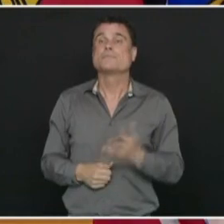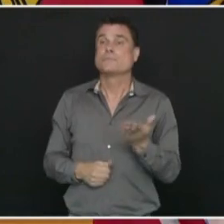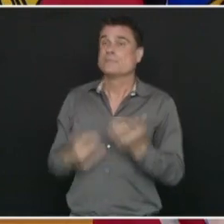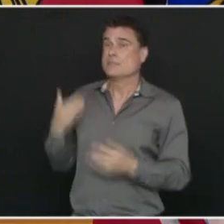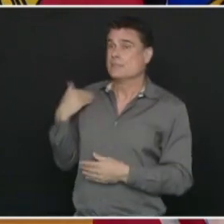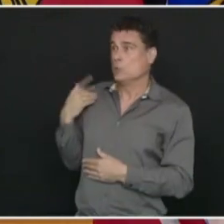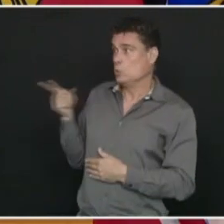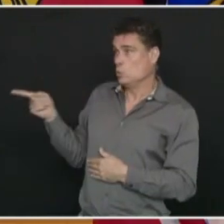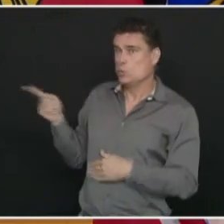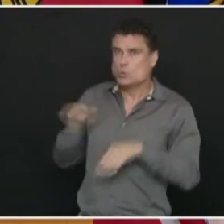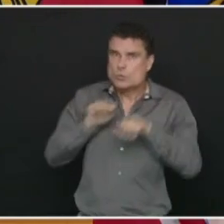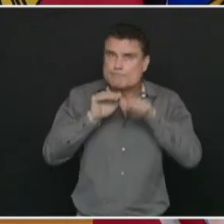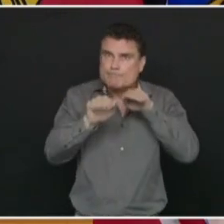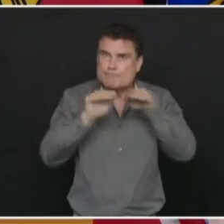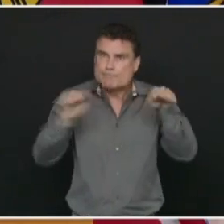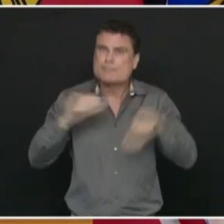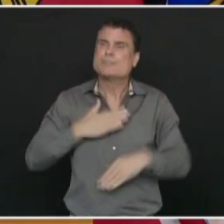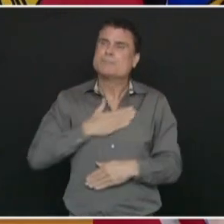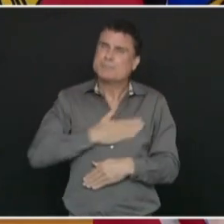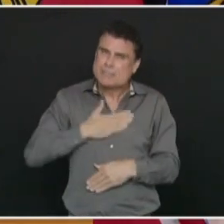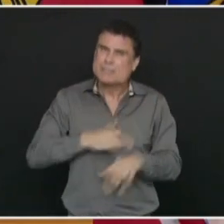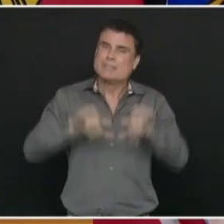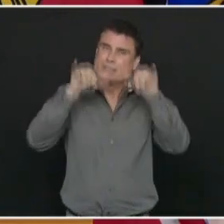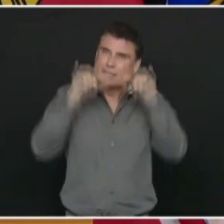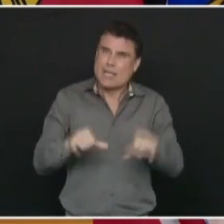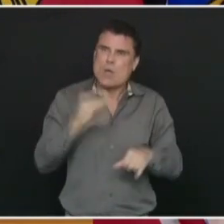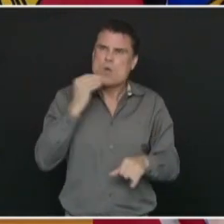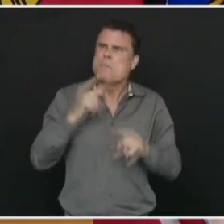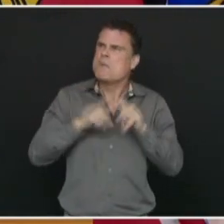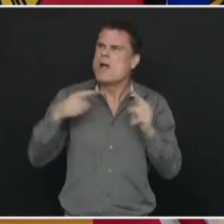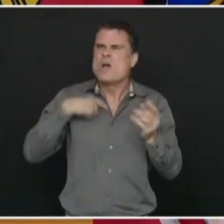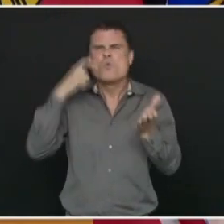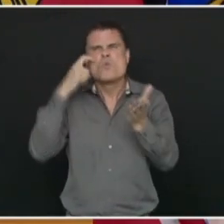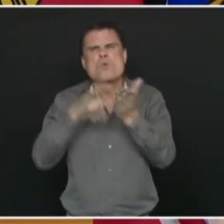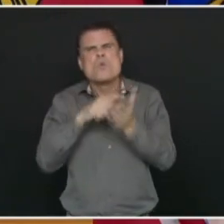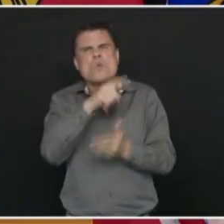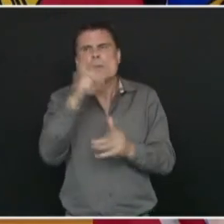managing this challenging time, staying close to home and